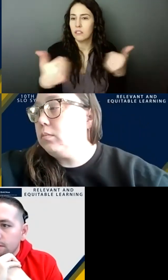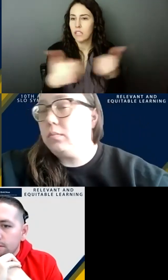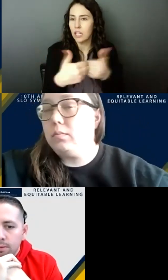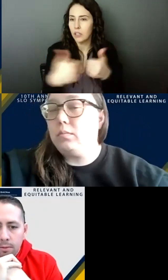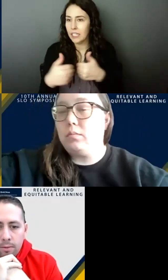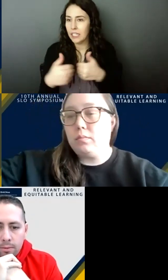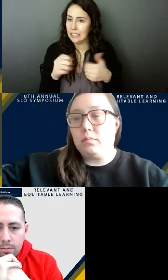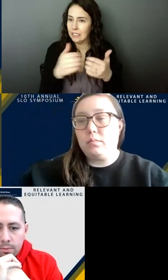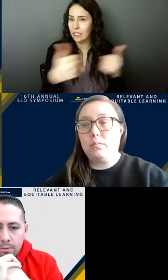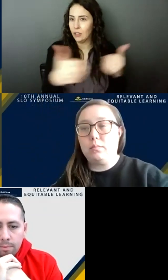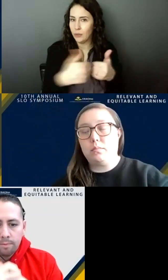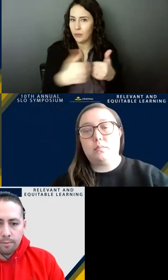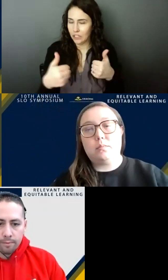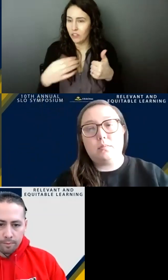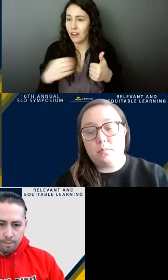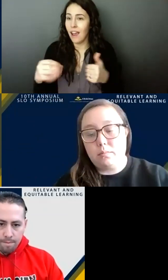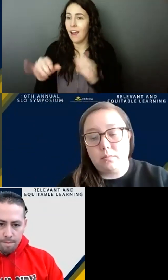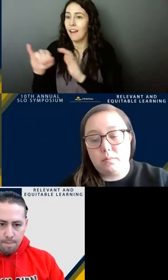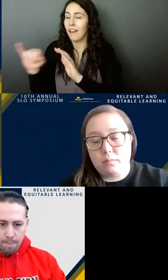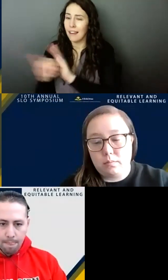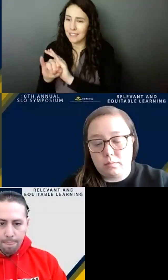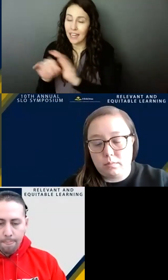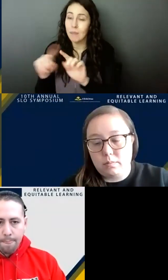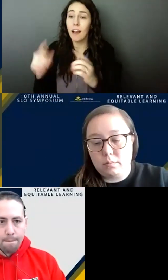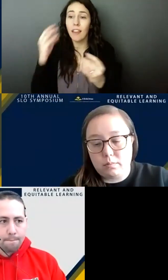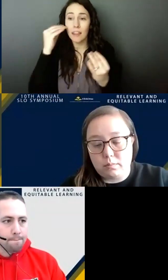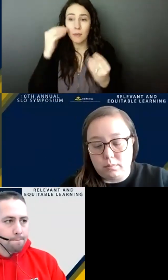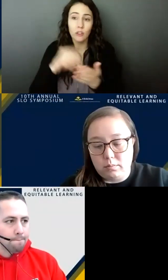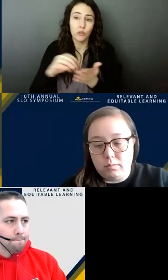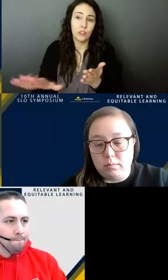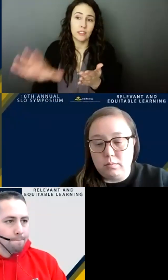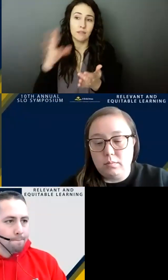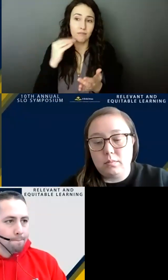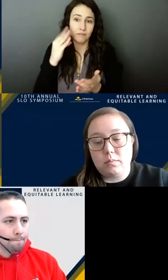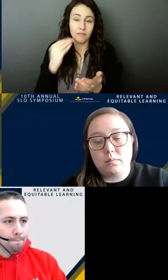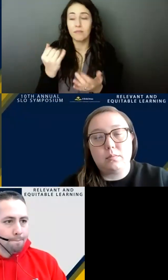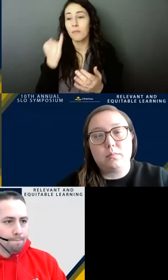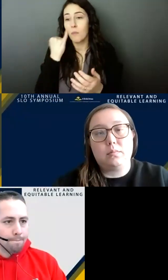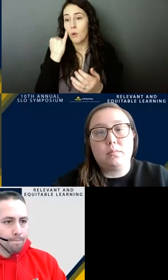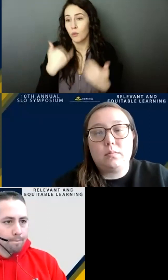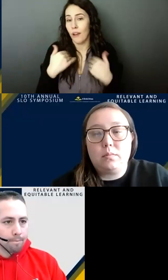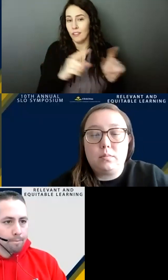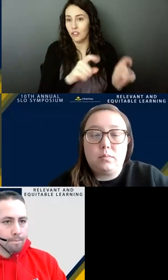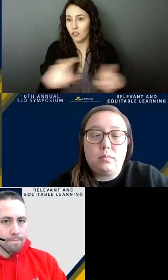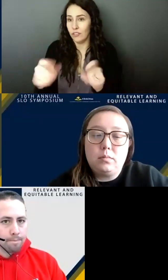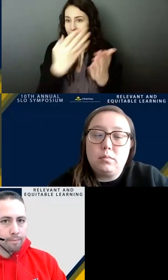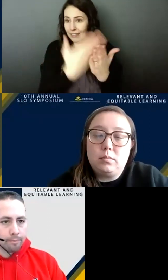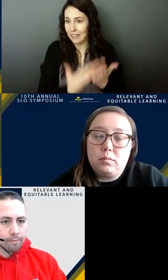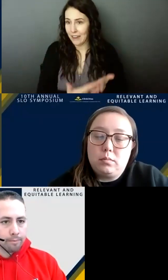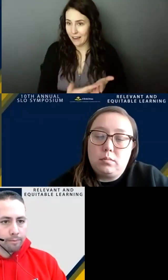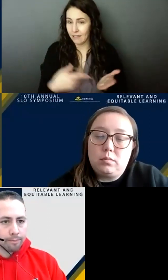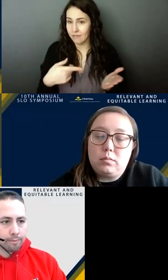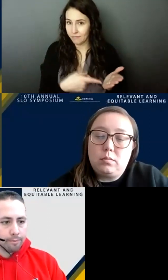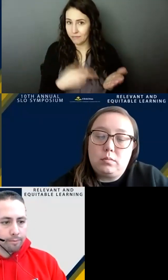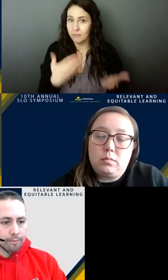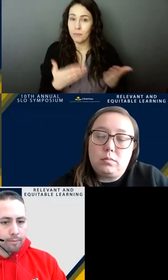about student experience. So let's say if you have survey data and you're asking students' experiences like student engagement, maybe in terms